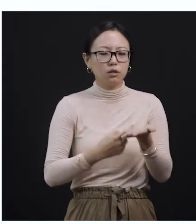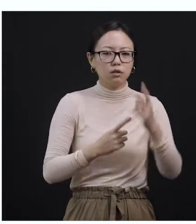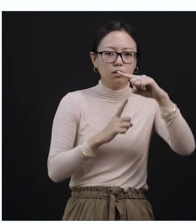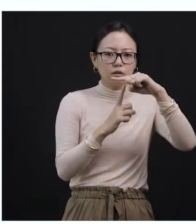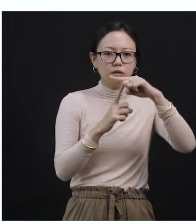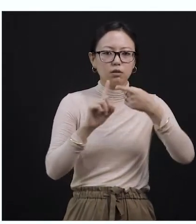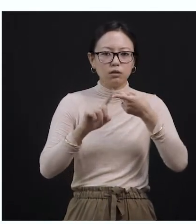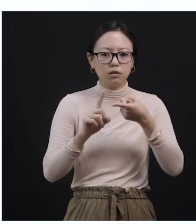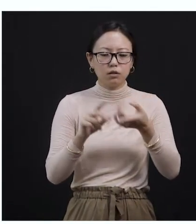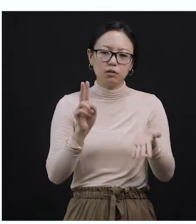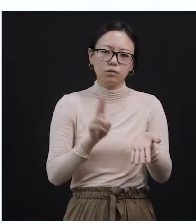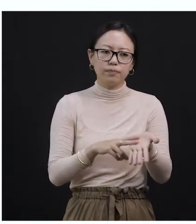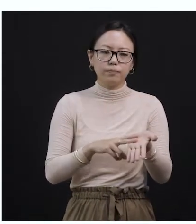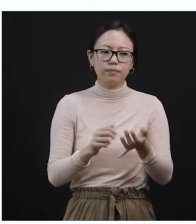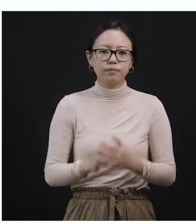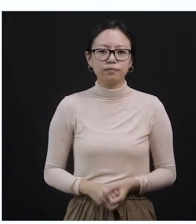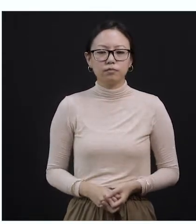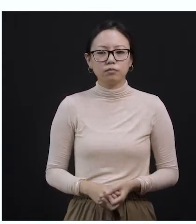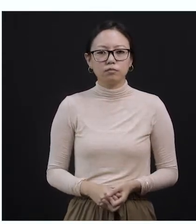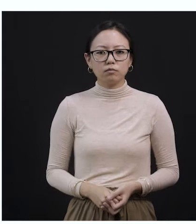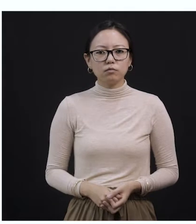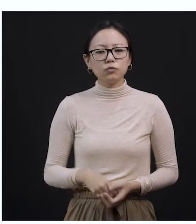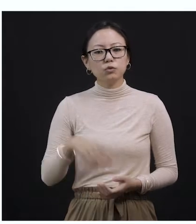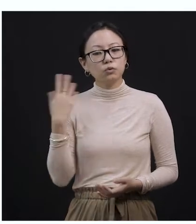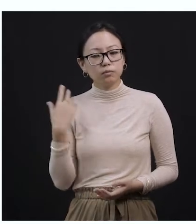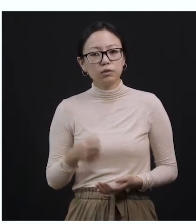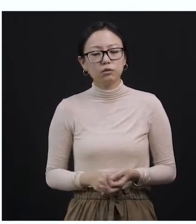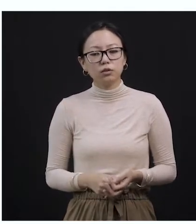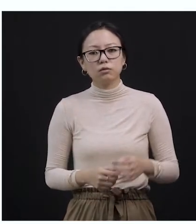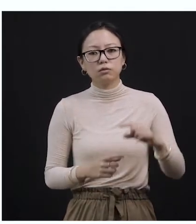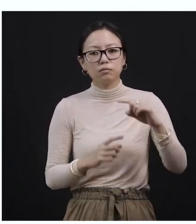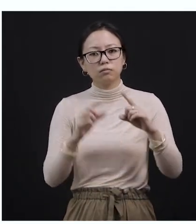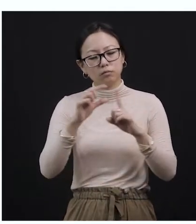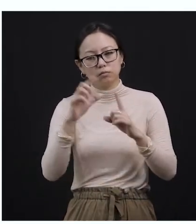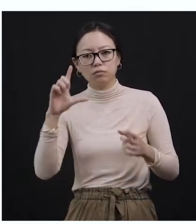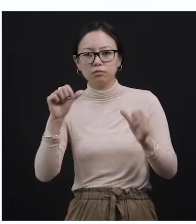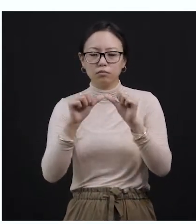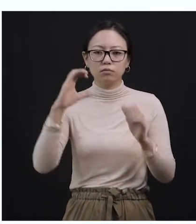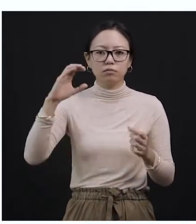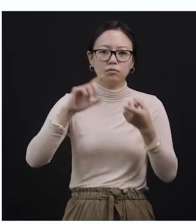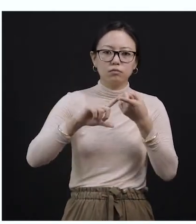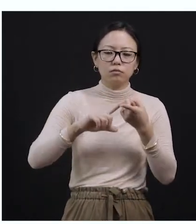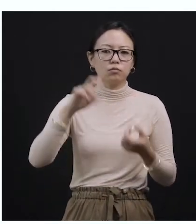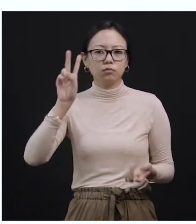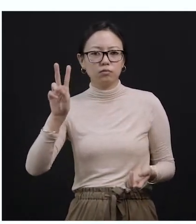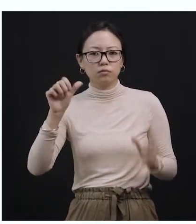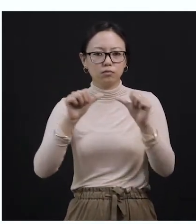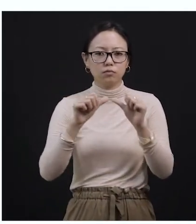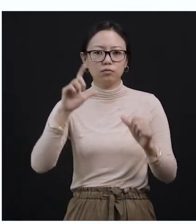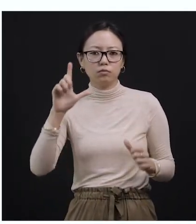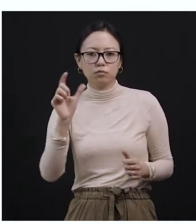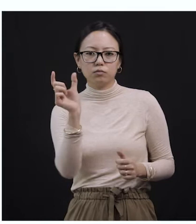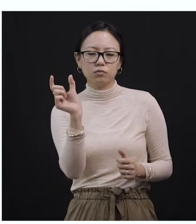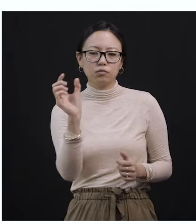THIRTEEN. 13. All right? So this is about place value. And yesterday we also learned about